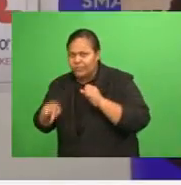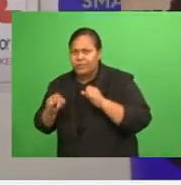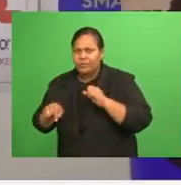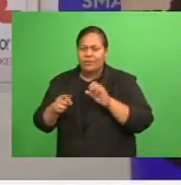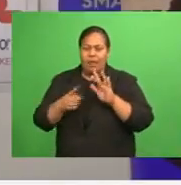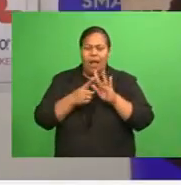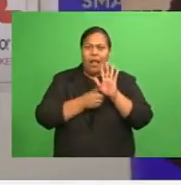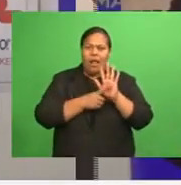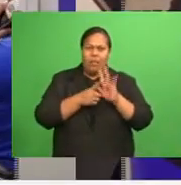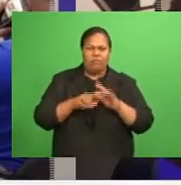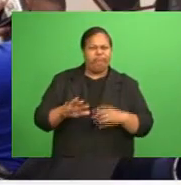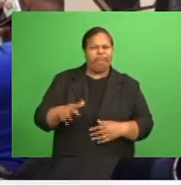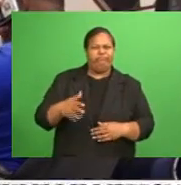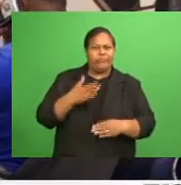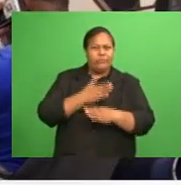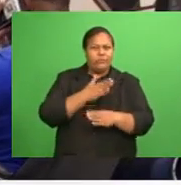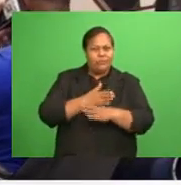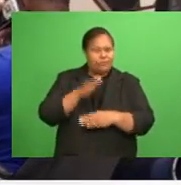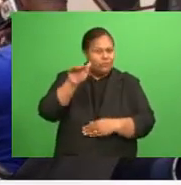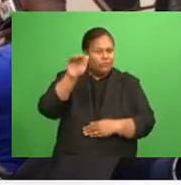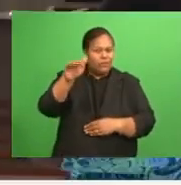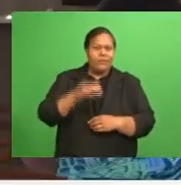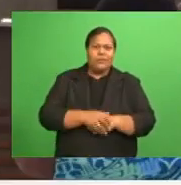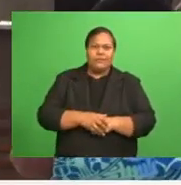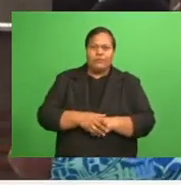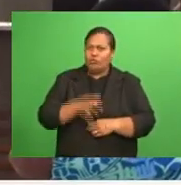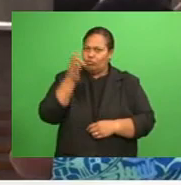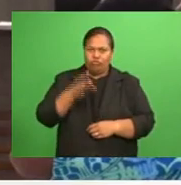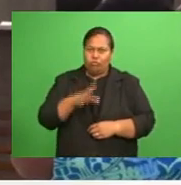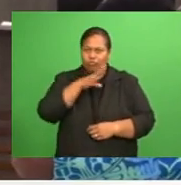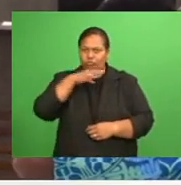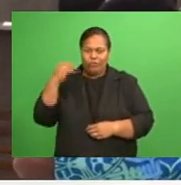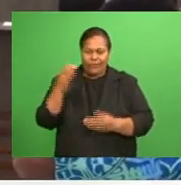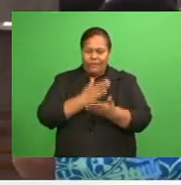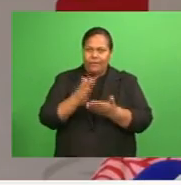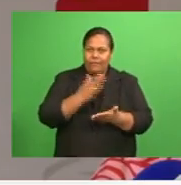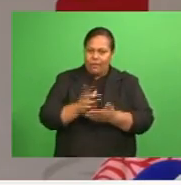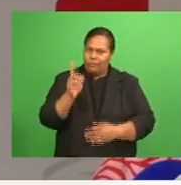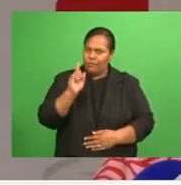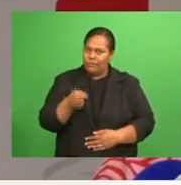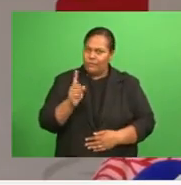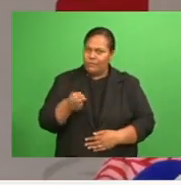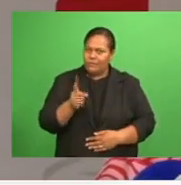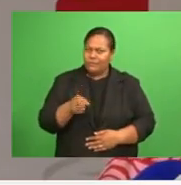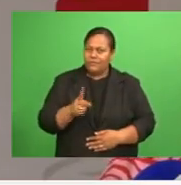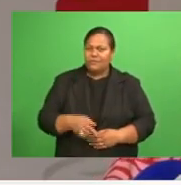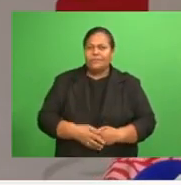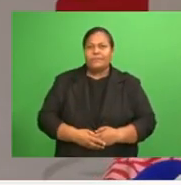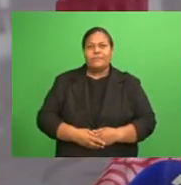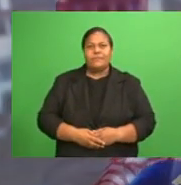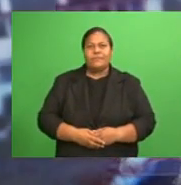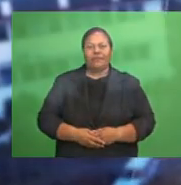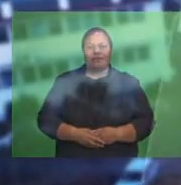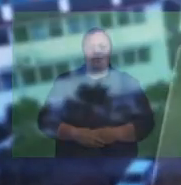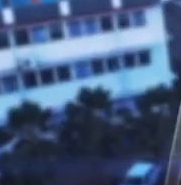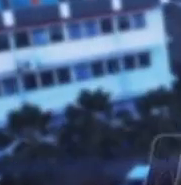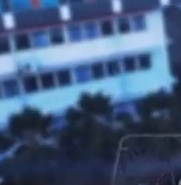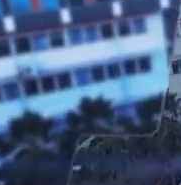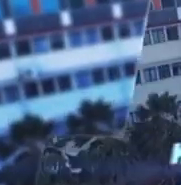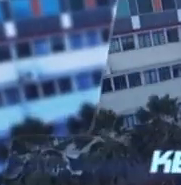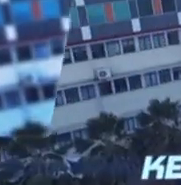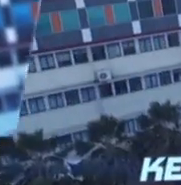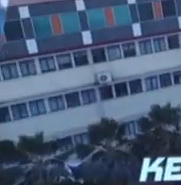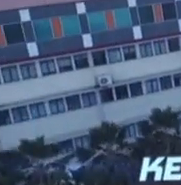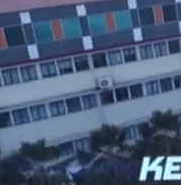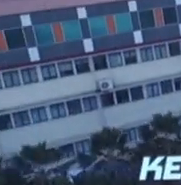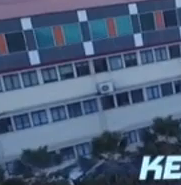future. And do not take advantage, FNPF warns employers. From the studios